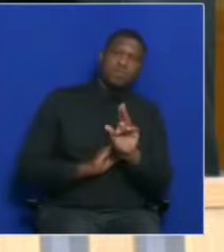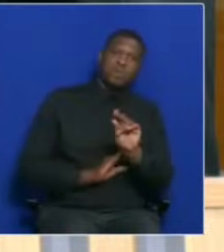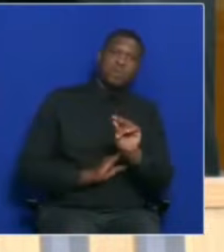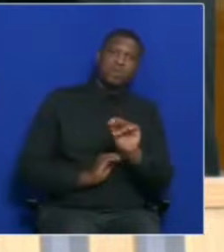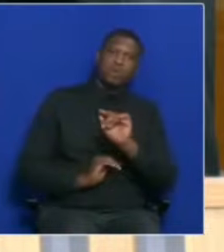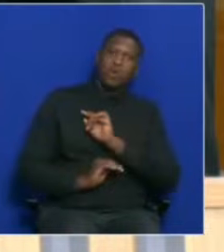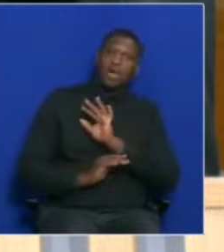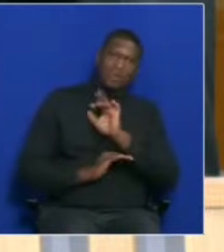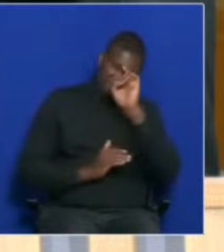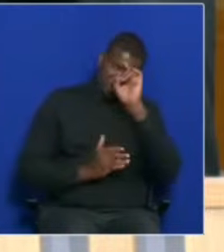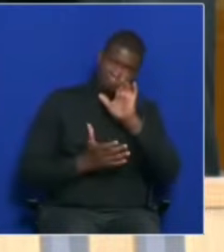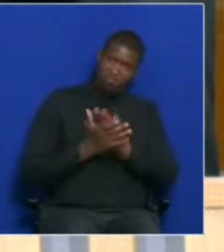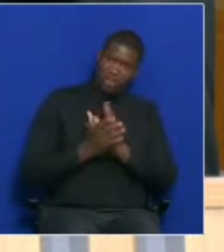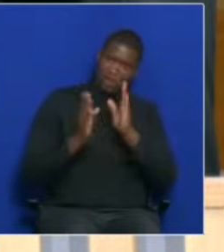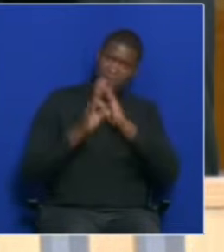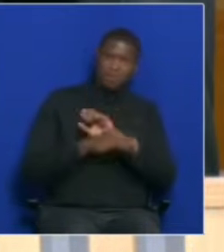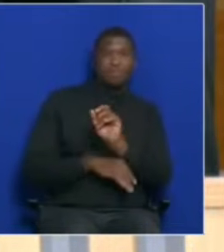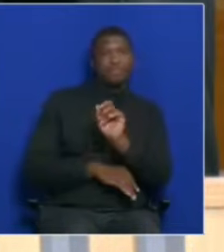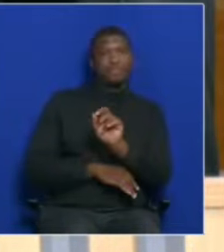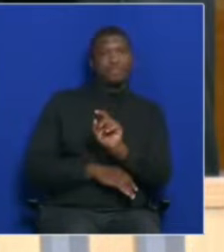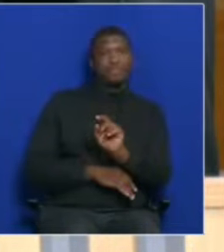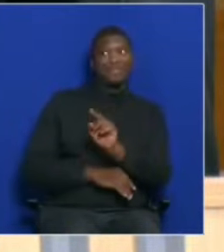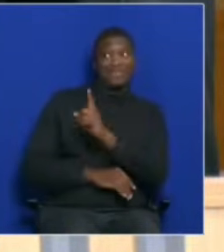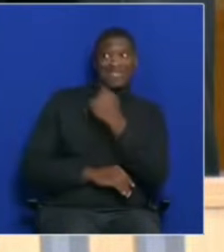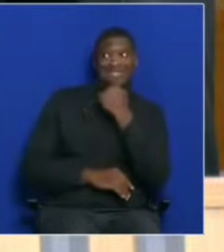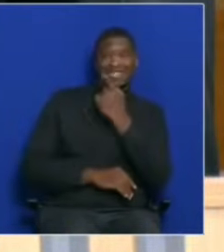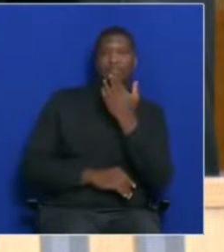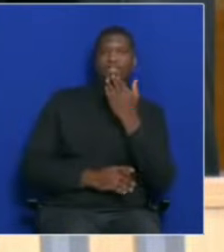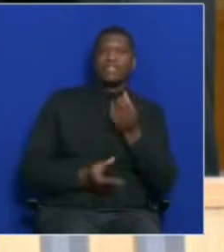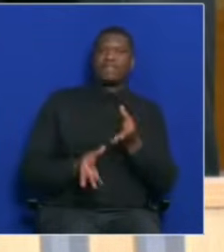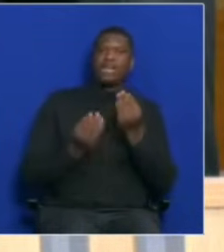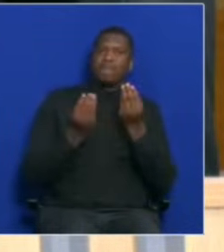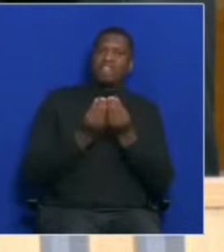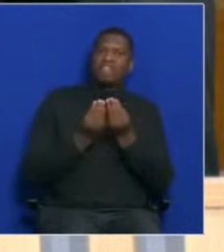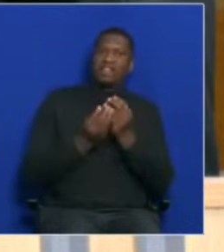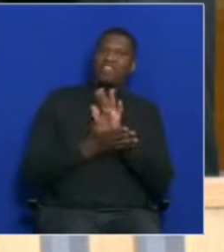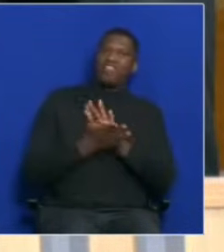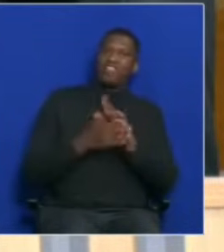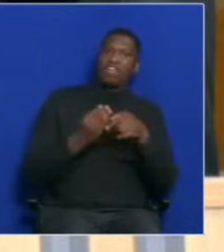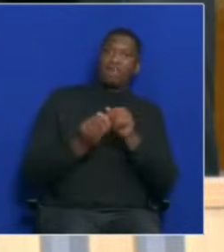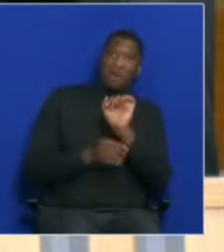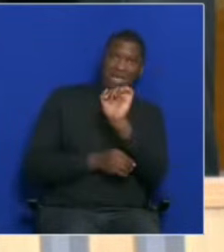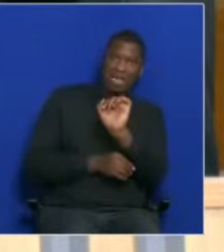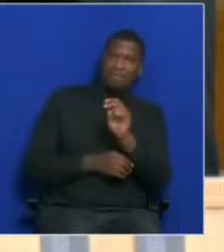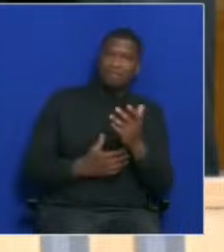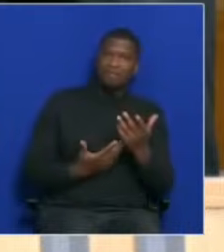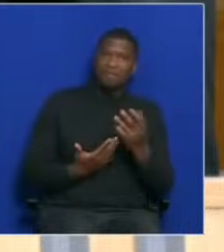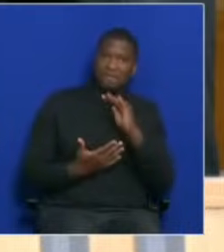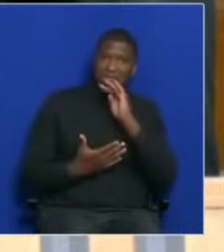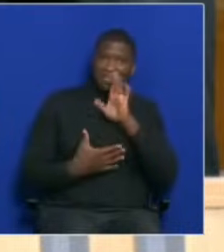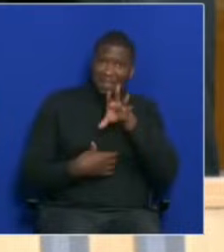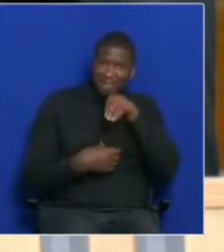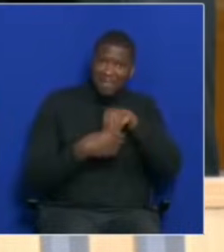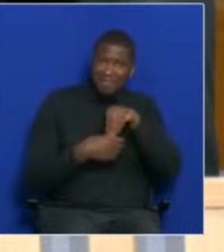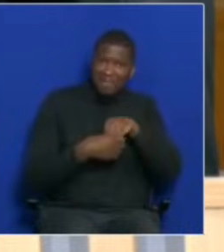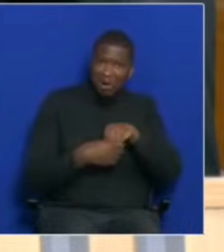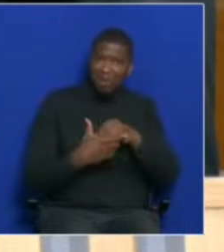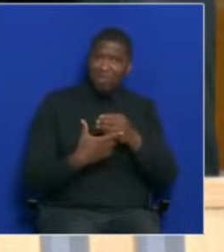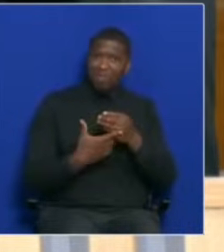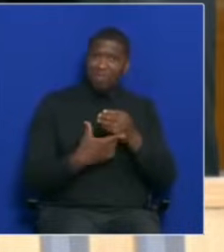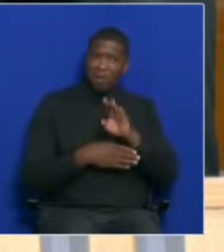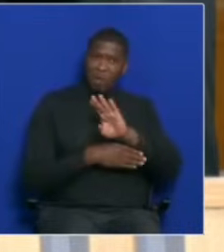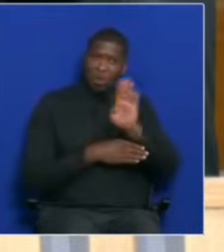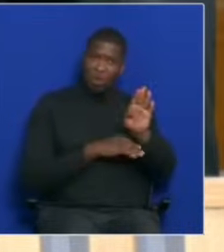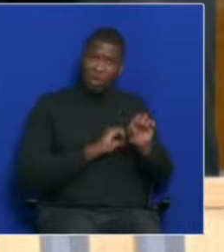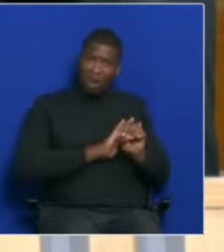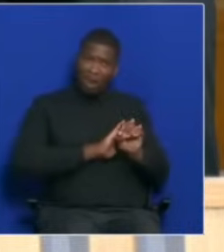him. And then she says, find me stuff about him. That has nothing to do with your Blue Lights